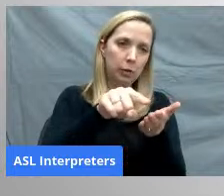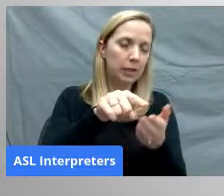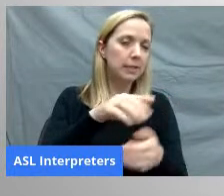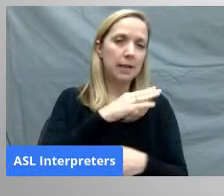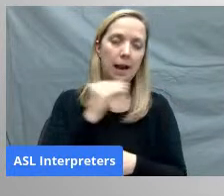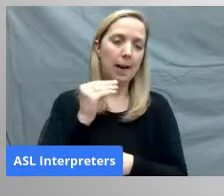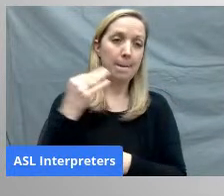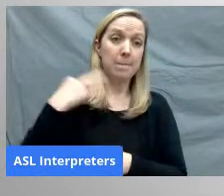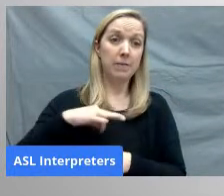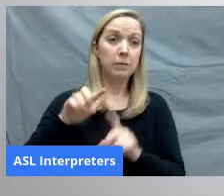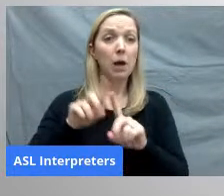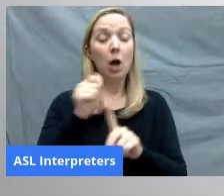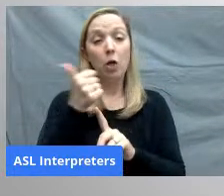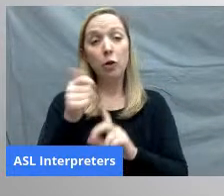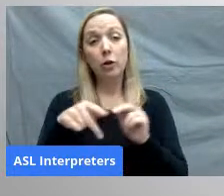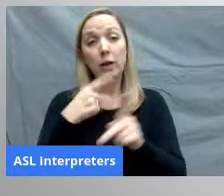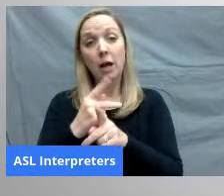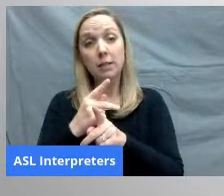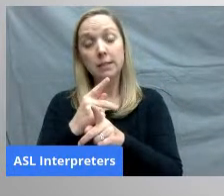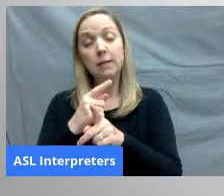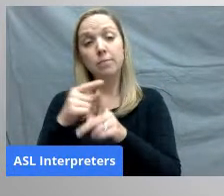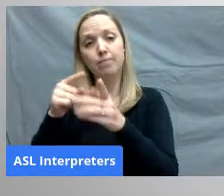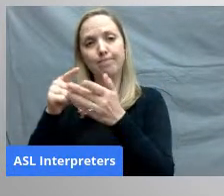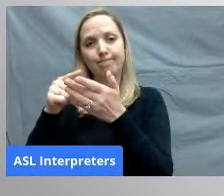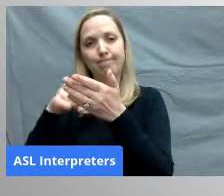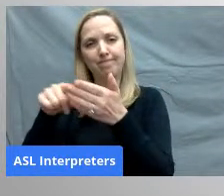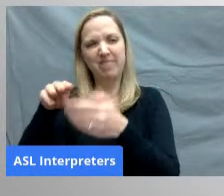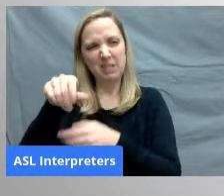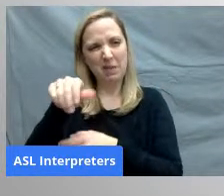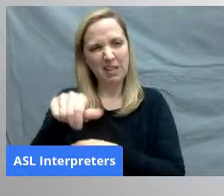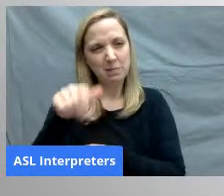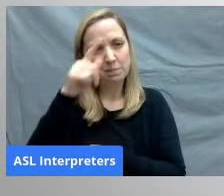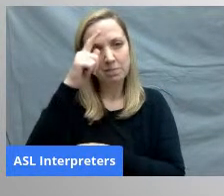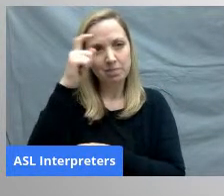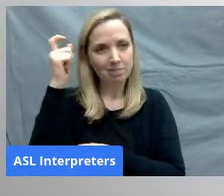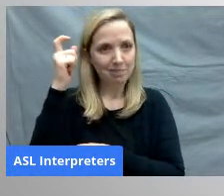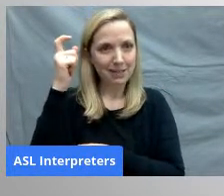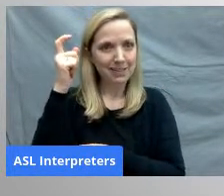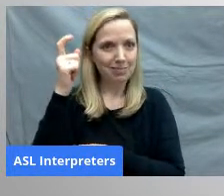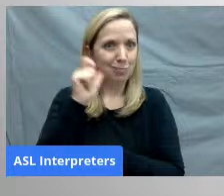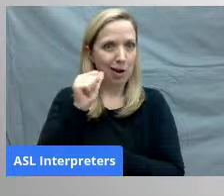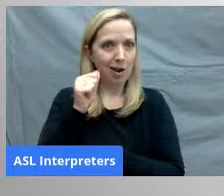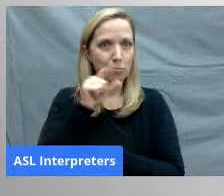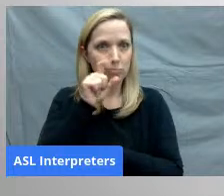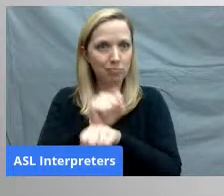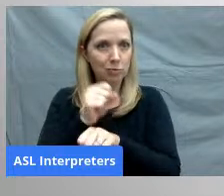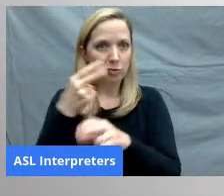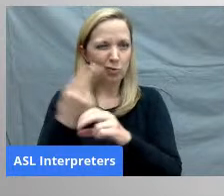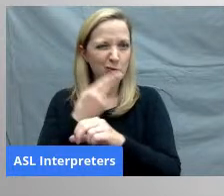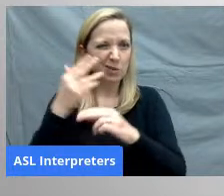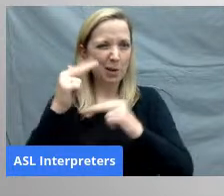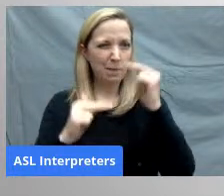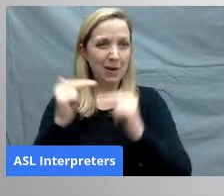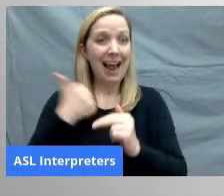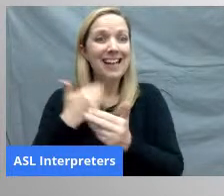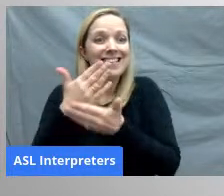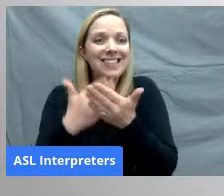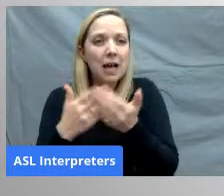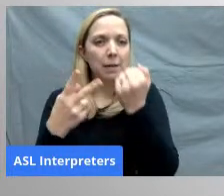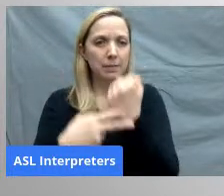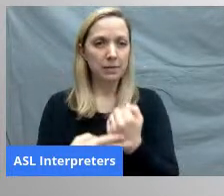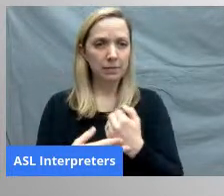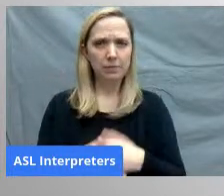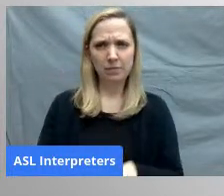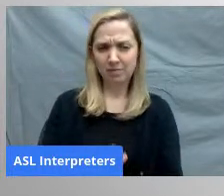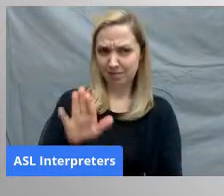of expenditures. We did see significant amounts of savings. Okay, so do you have a